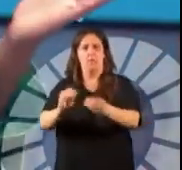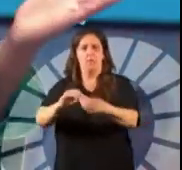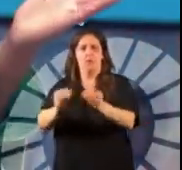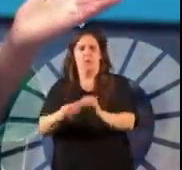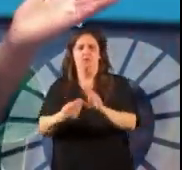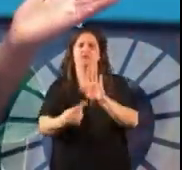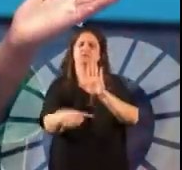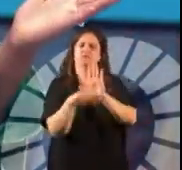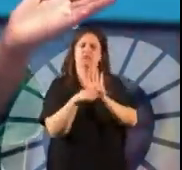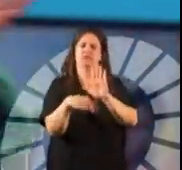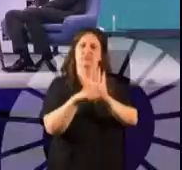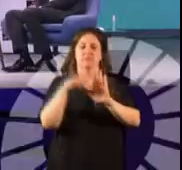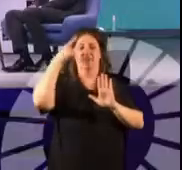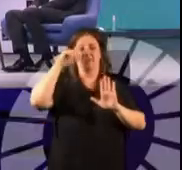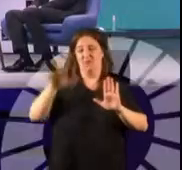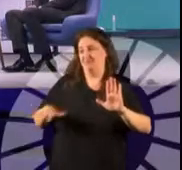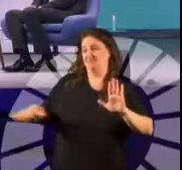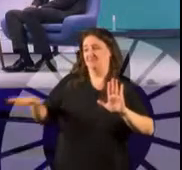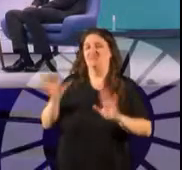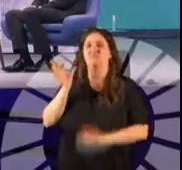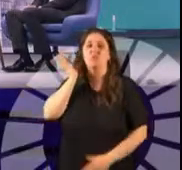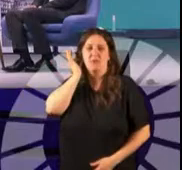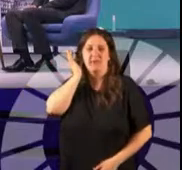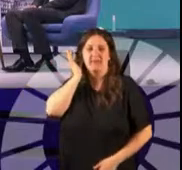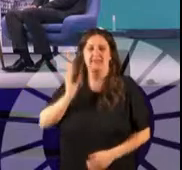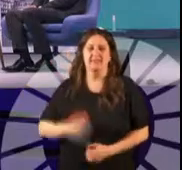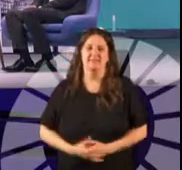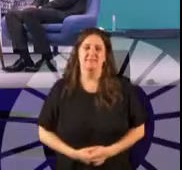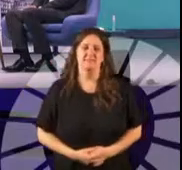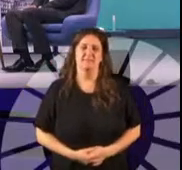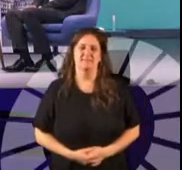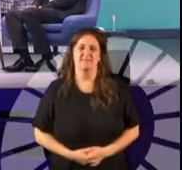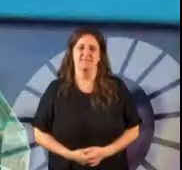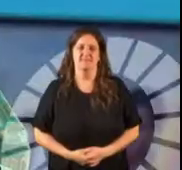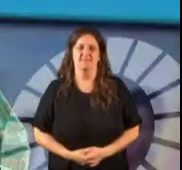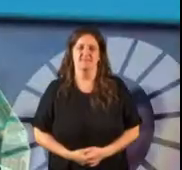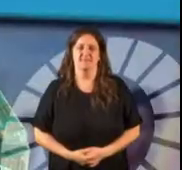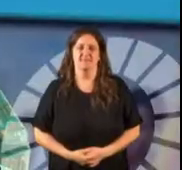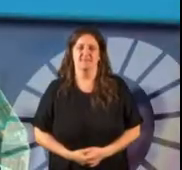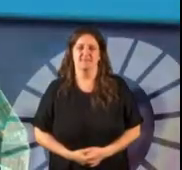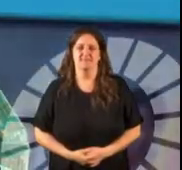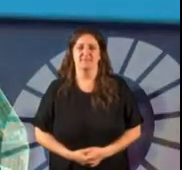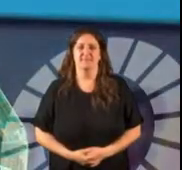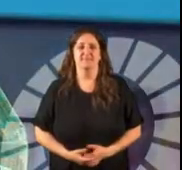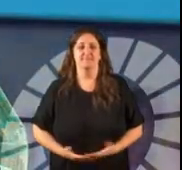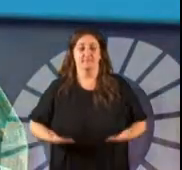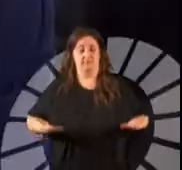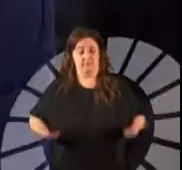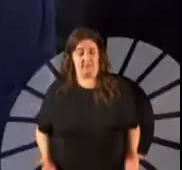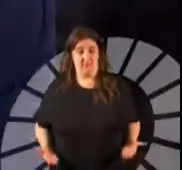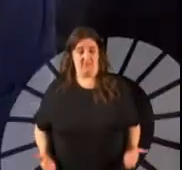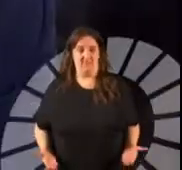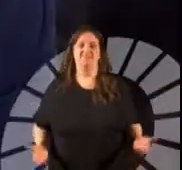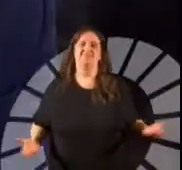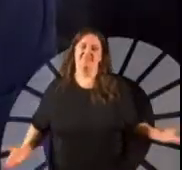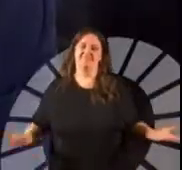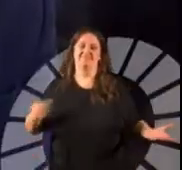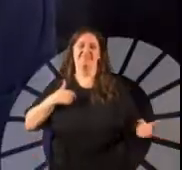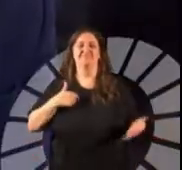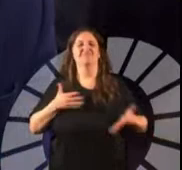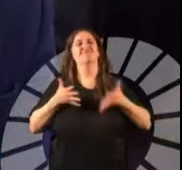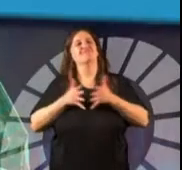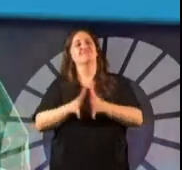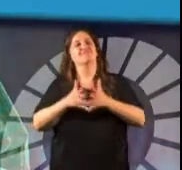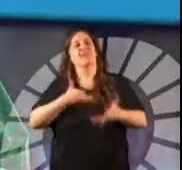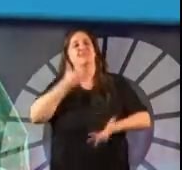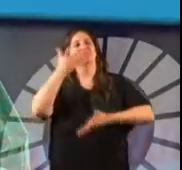you, many of you in this room, to assist. I went to private